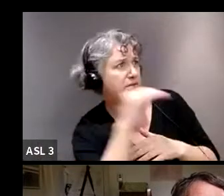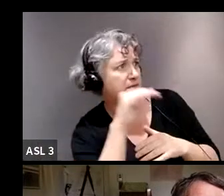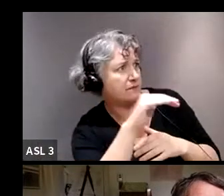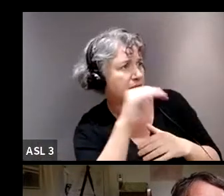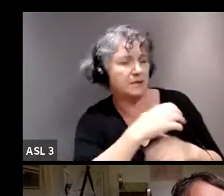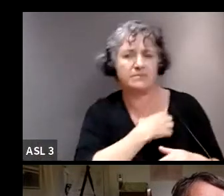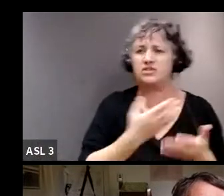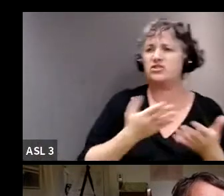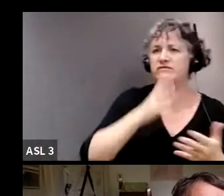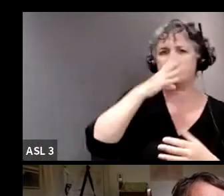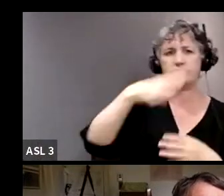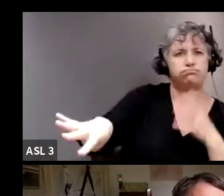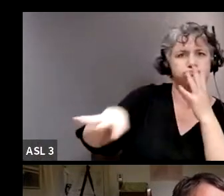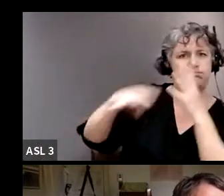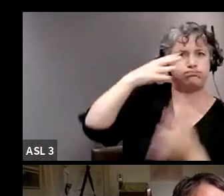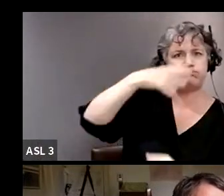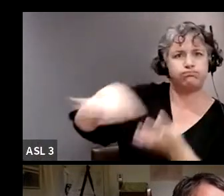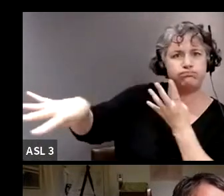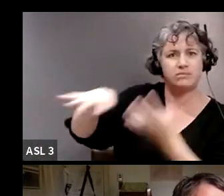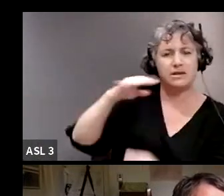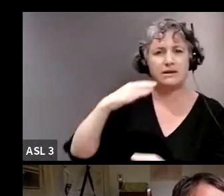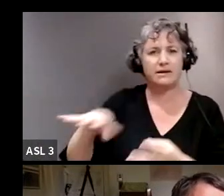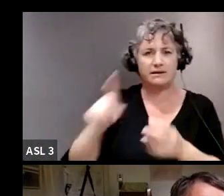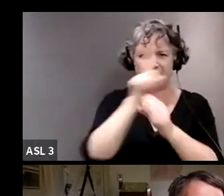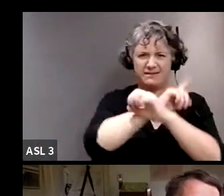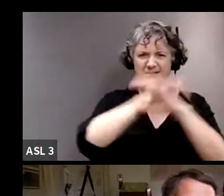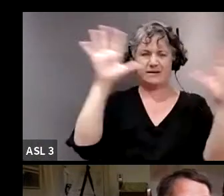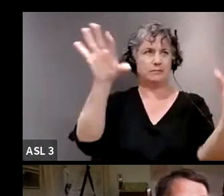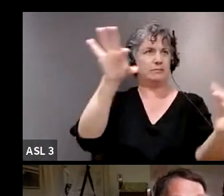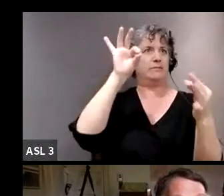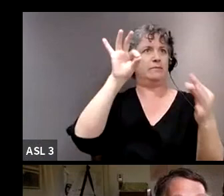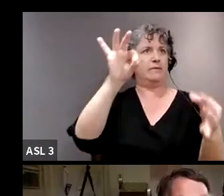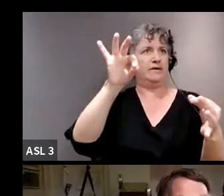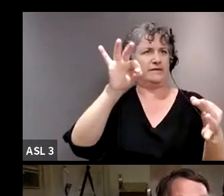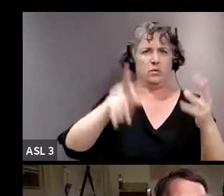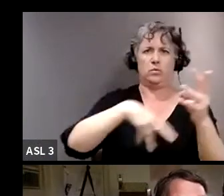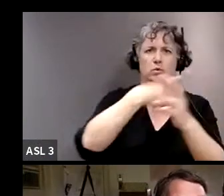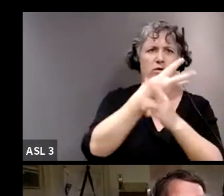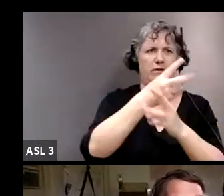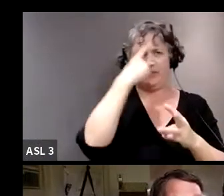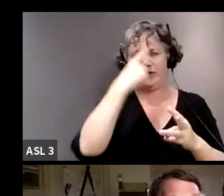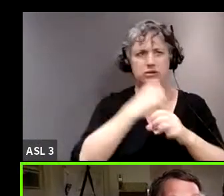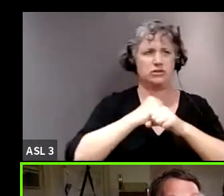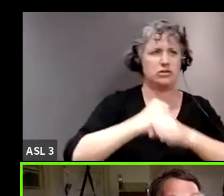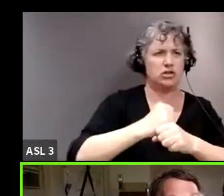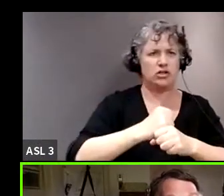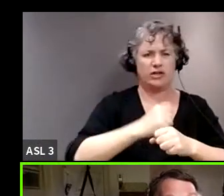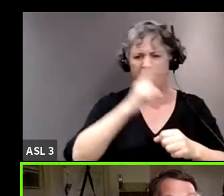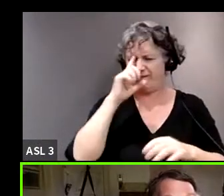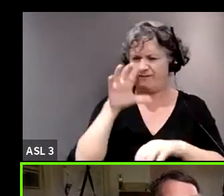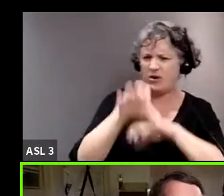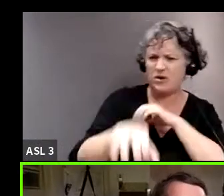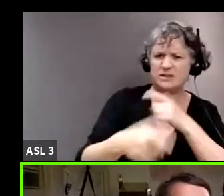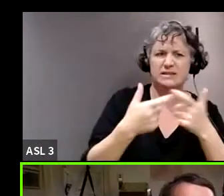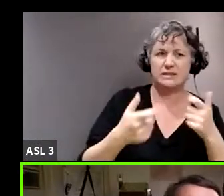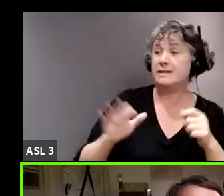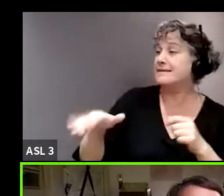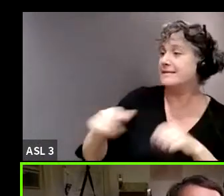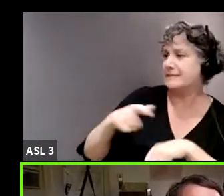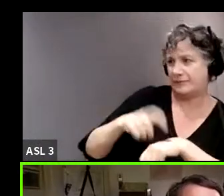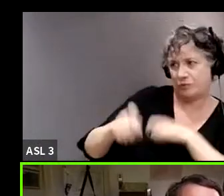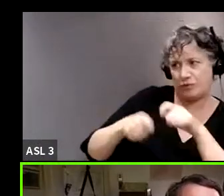imagine a city that thrives beyond idolized notions of security control and force thank you julia can you can you wrap up